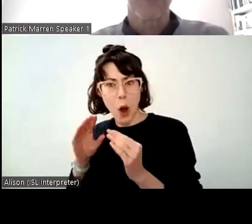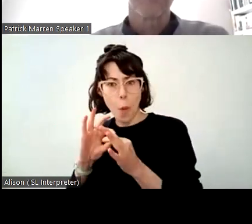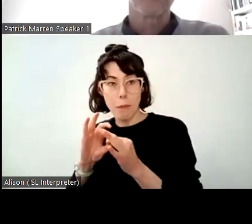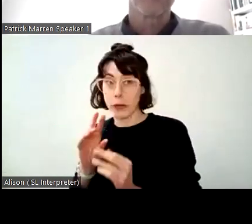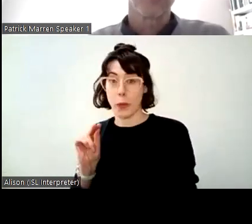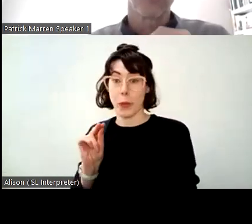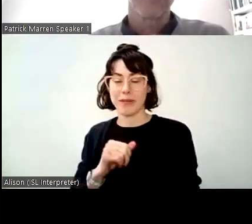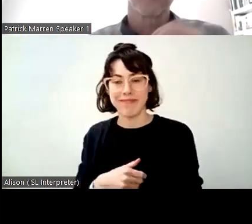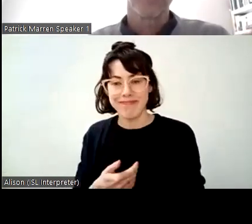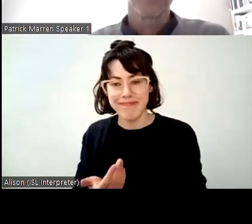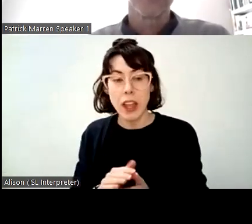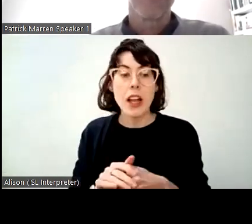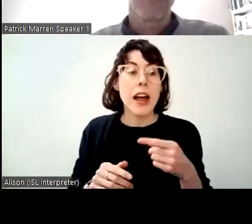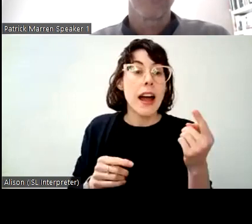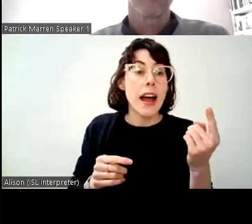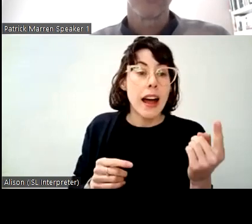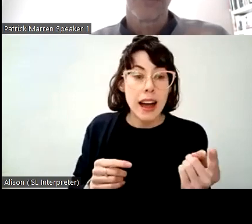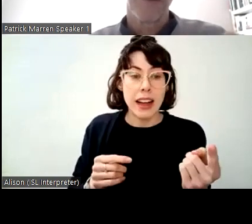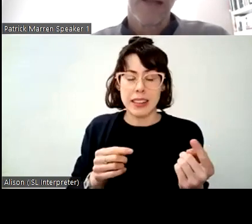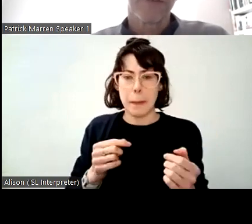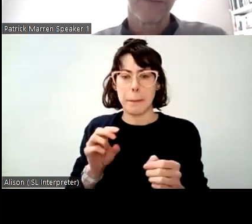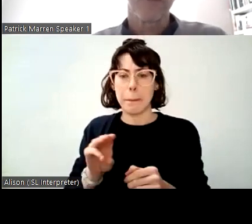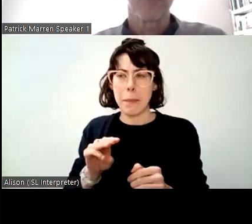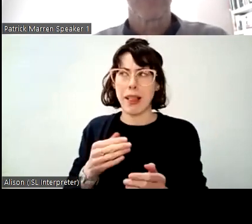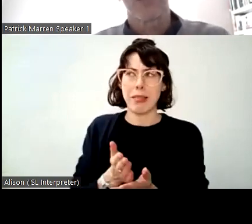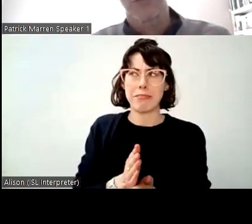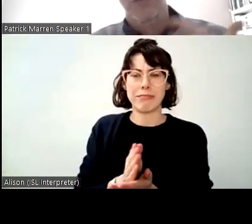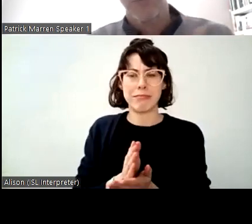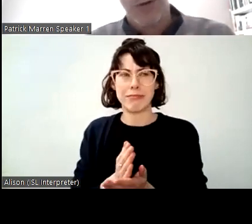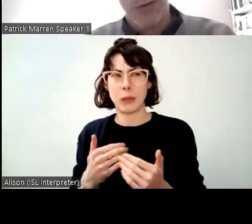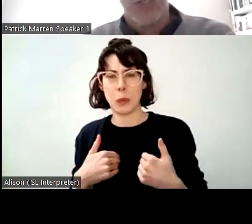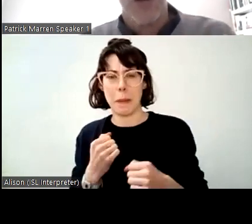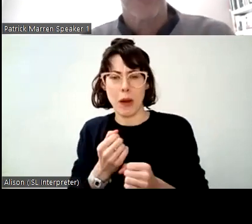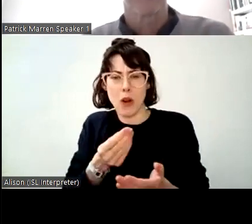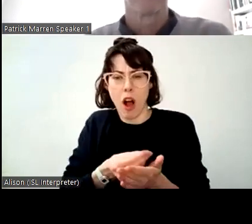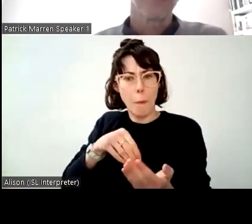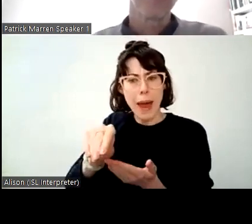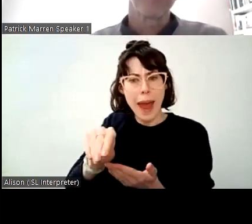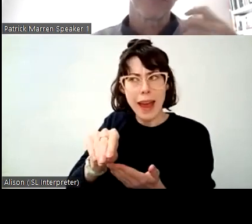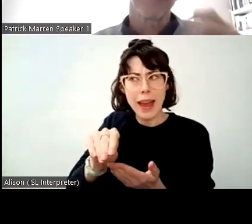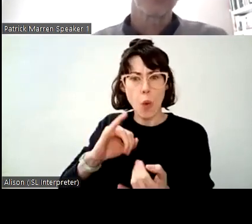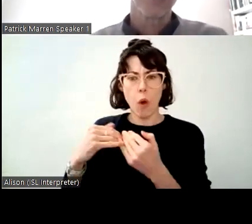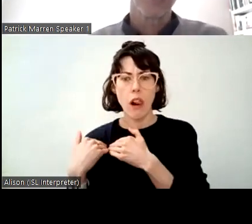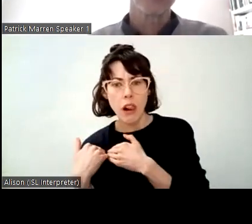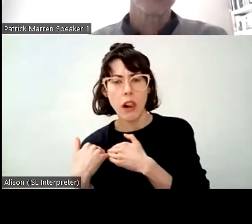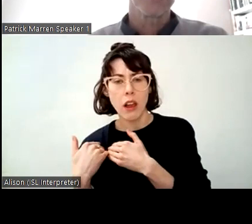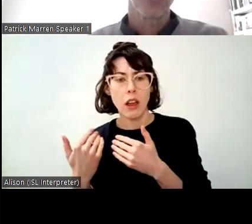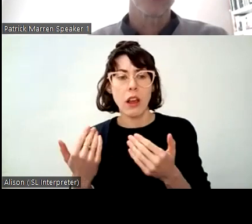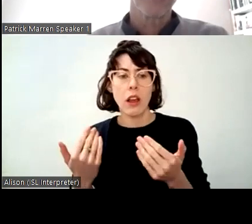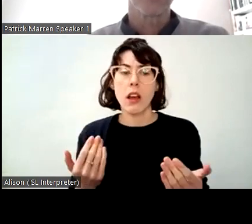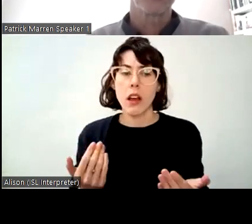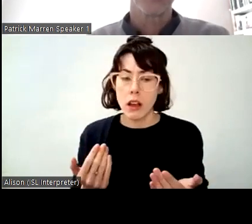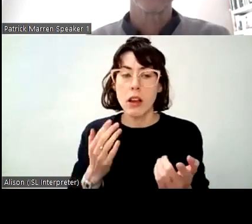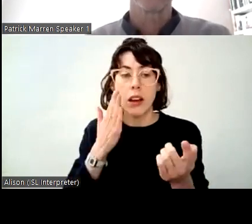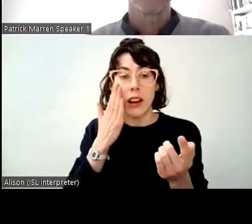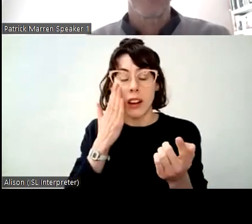cost burdens, where are they going to fall? Who are going to pay for them? We've got issues around the burden sharing. And then we're bringing about change within an